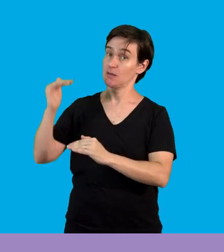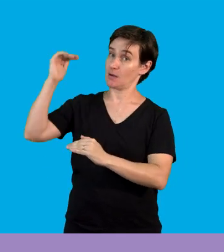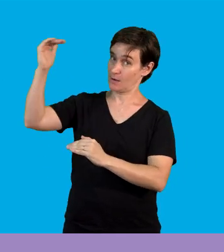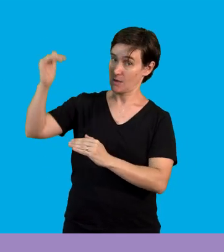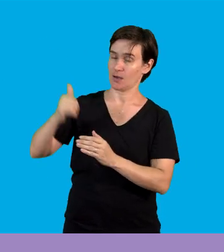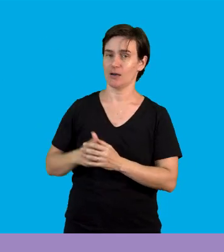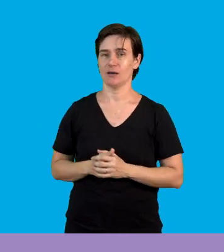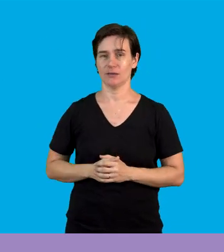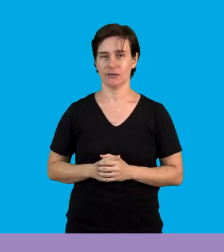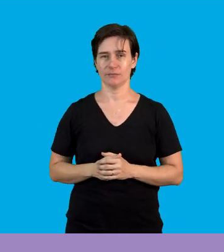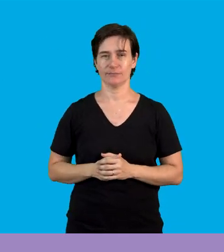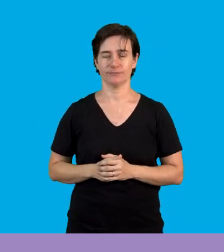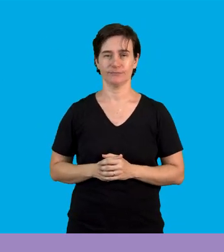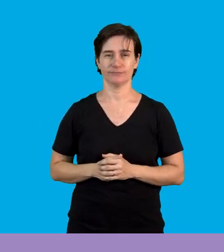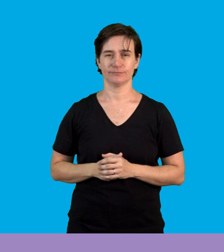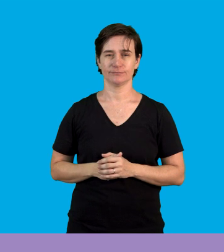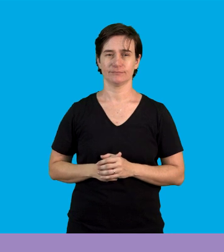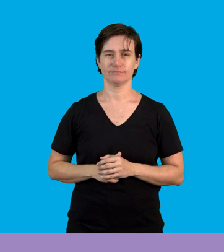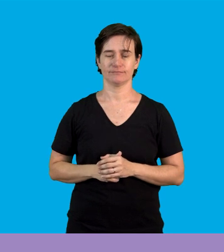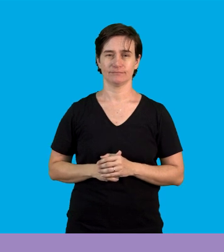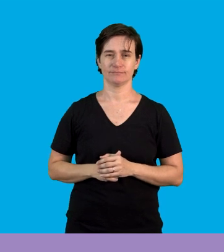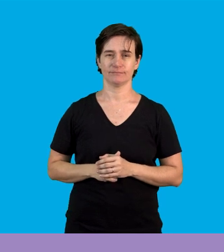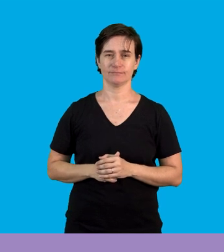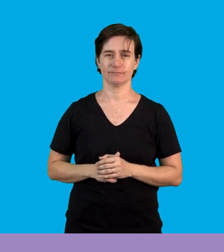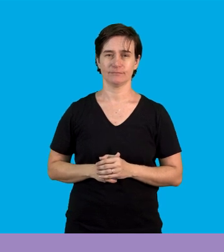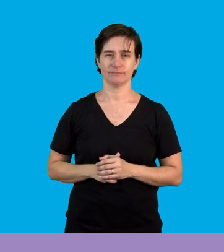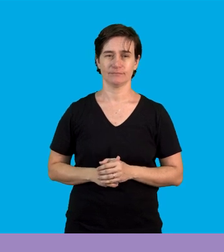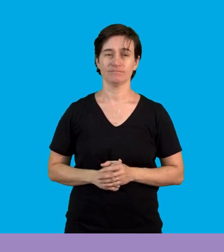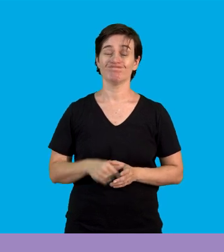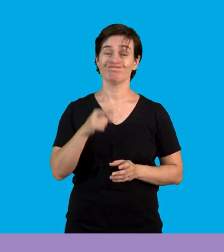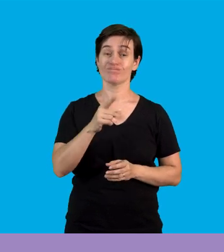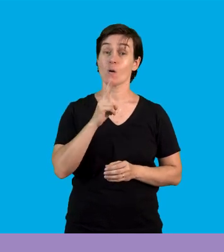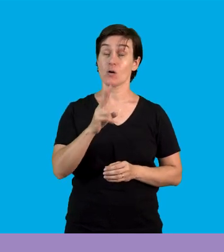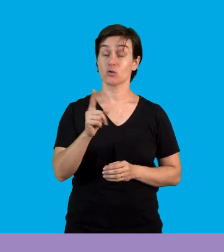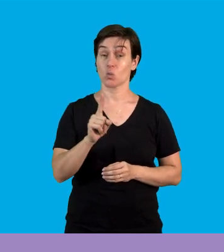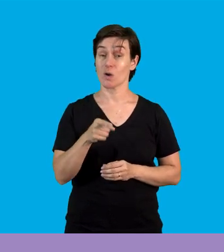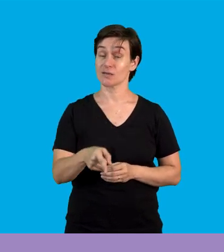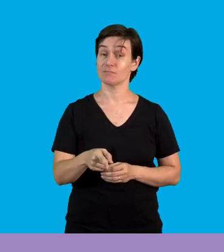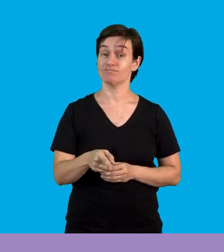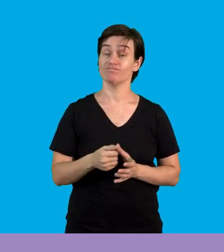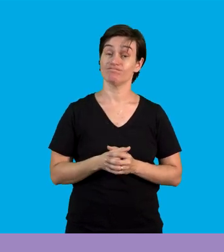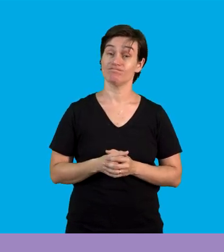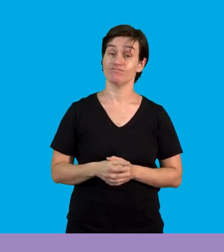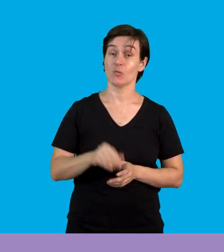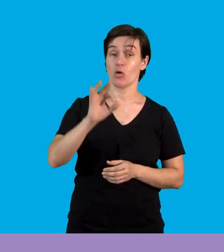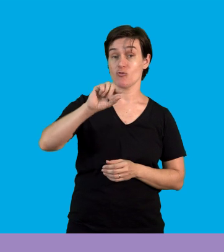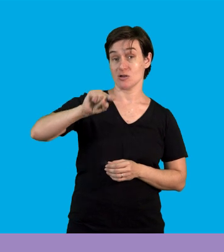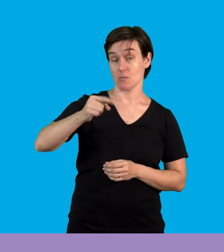to multiply that by the height. So that is going to give us a volume